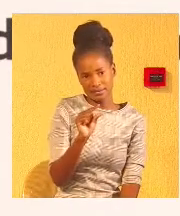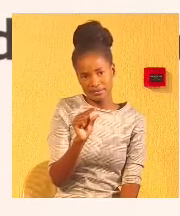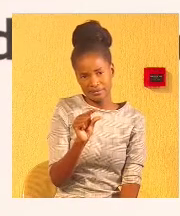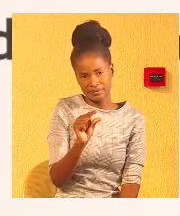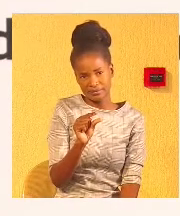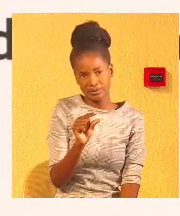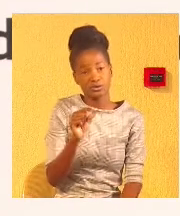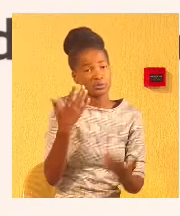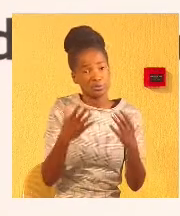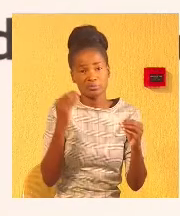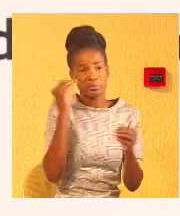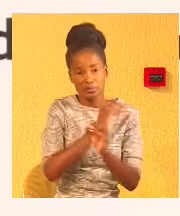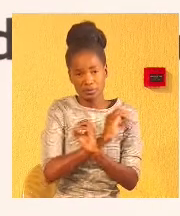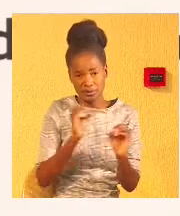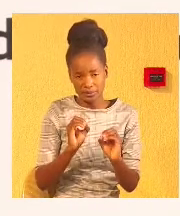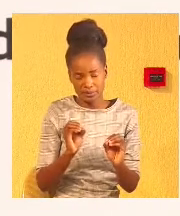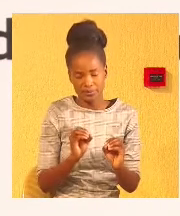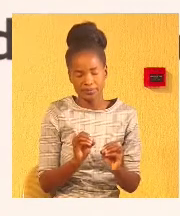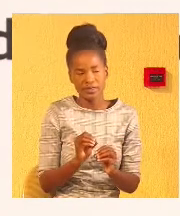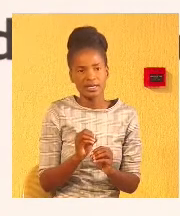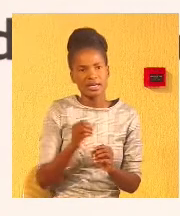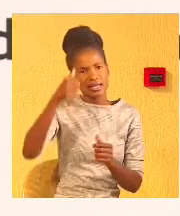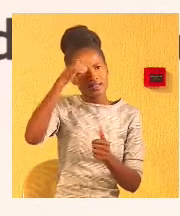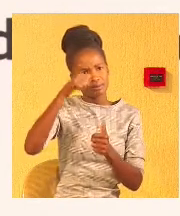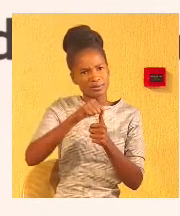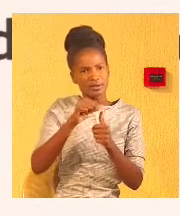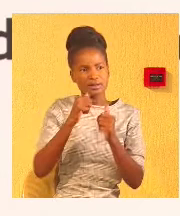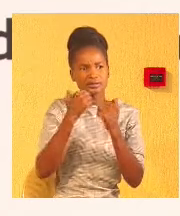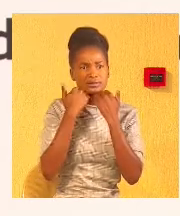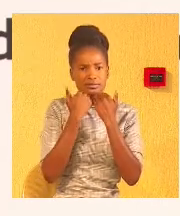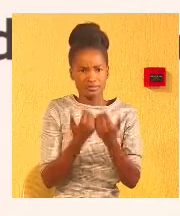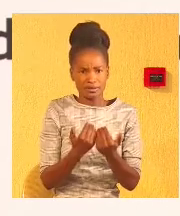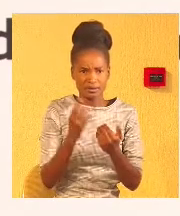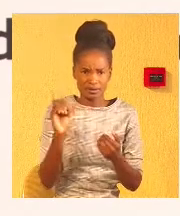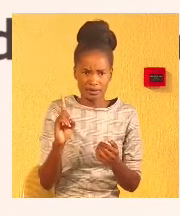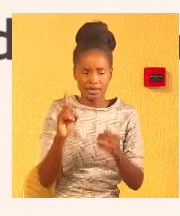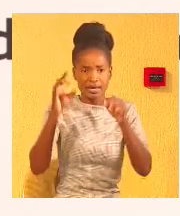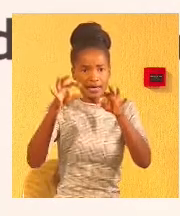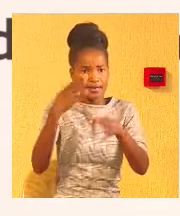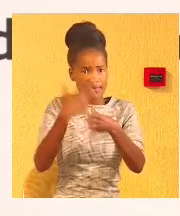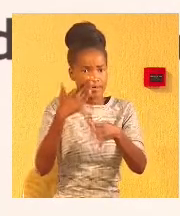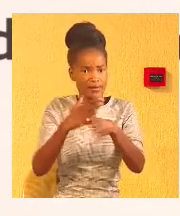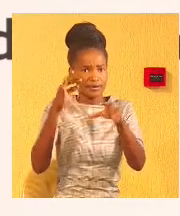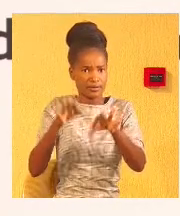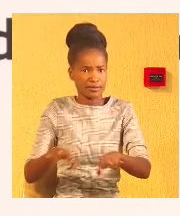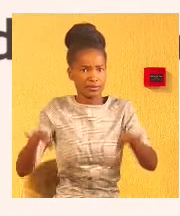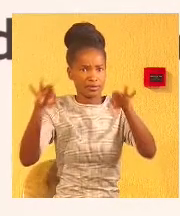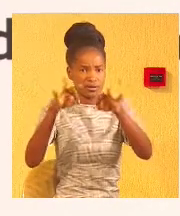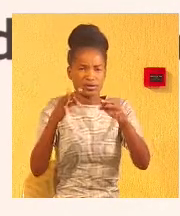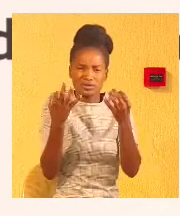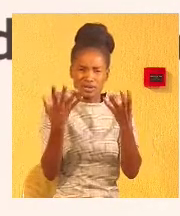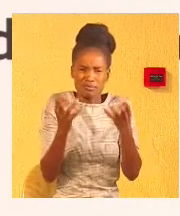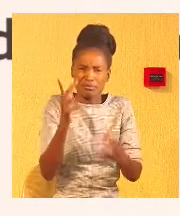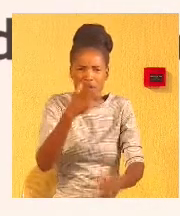We must also note that agriculture is mainly a labor-intensive